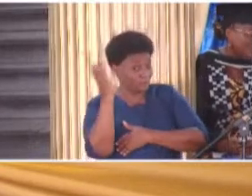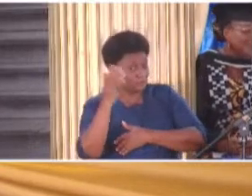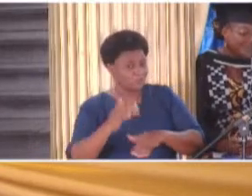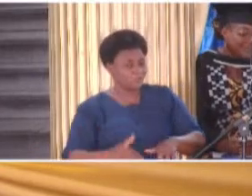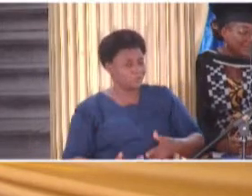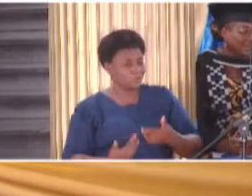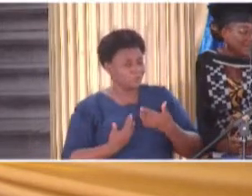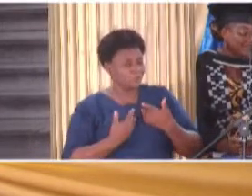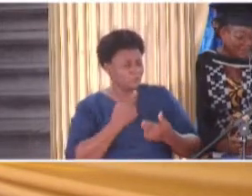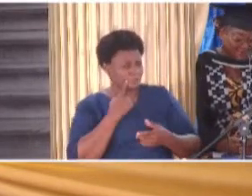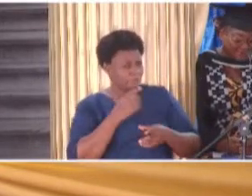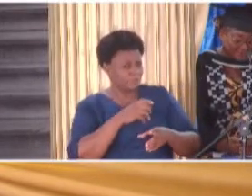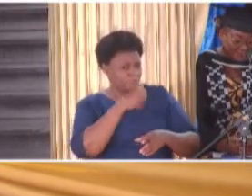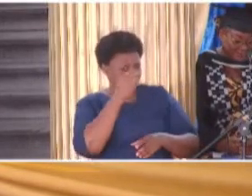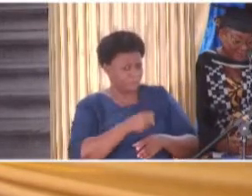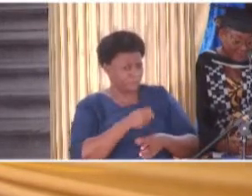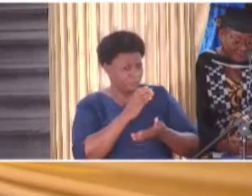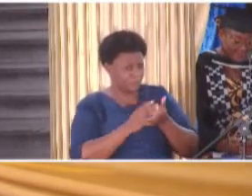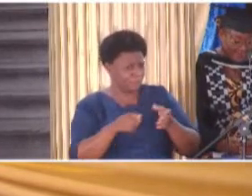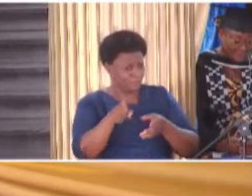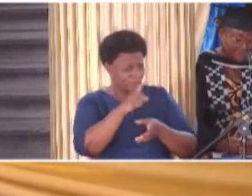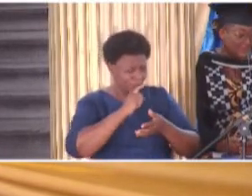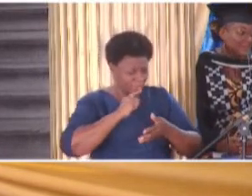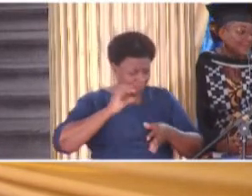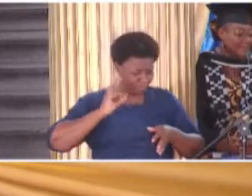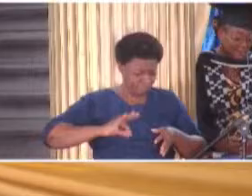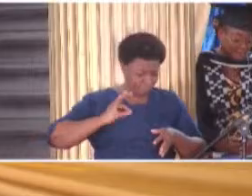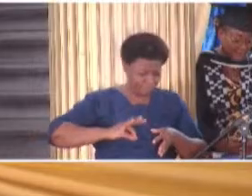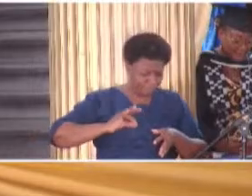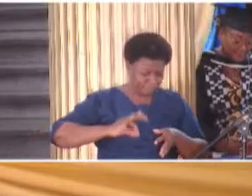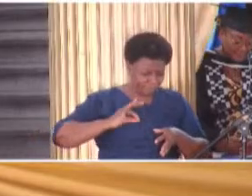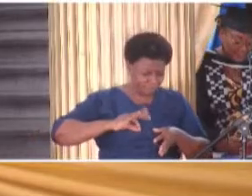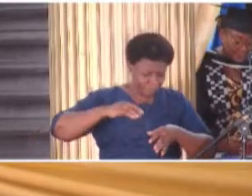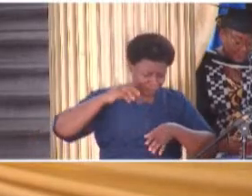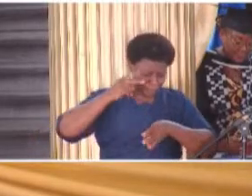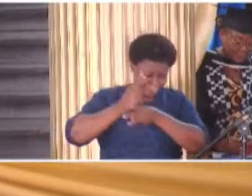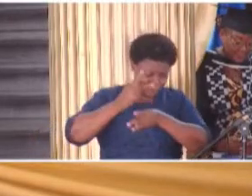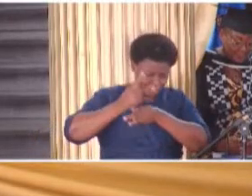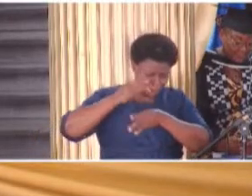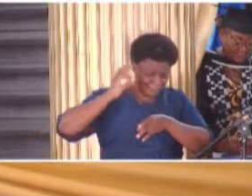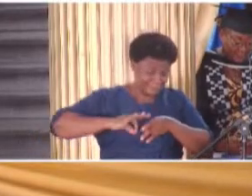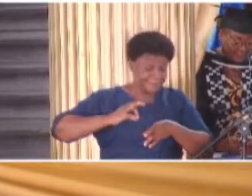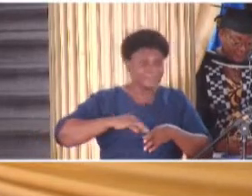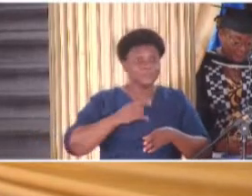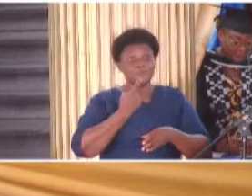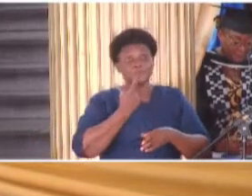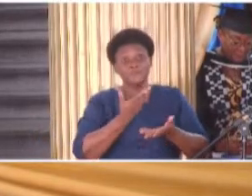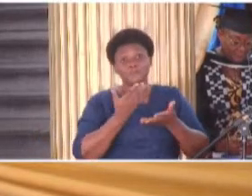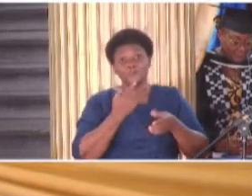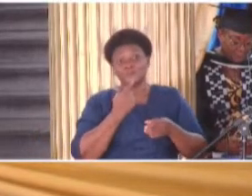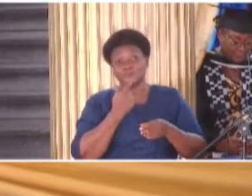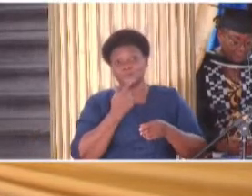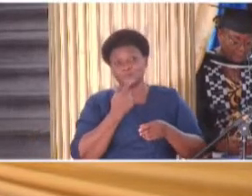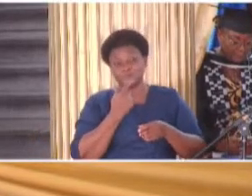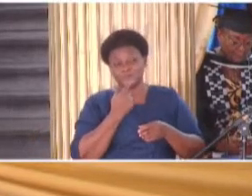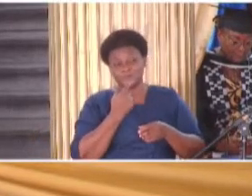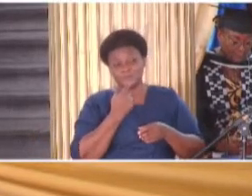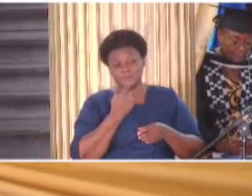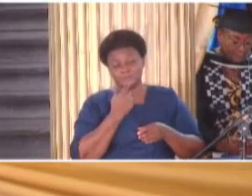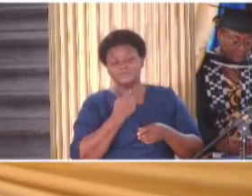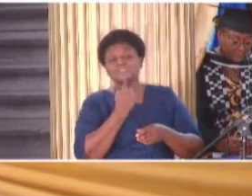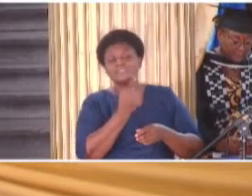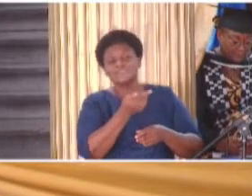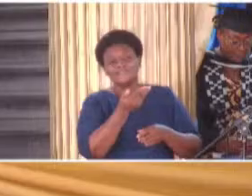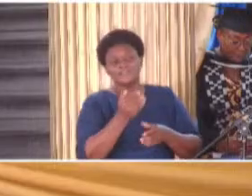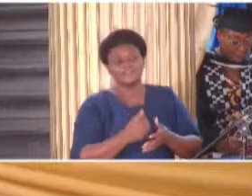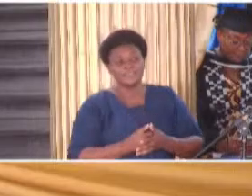guys have taken away a lot of benefits. I want to reiterate a few.